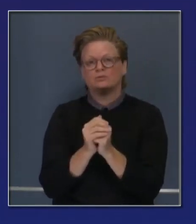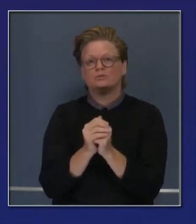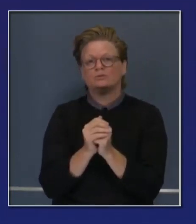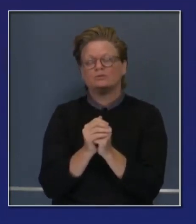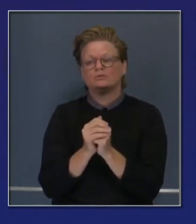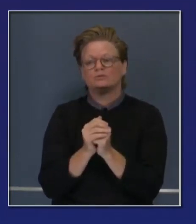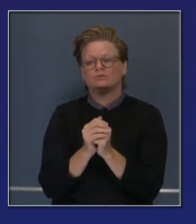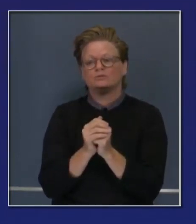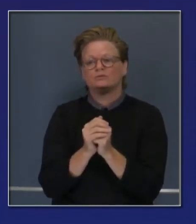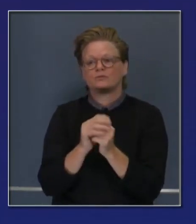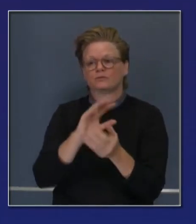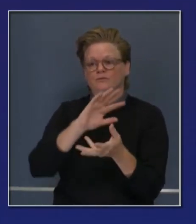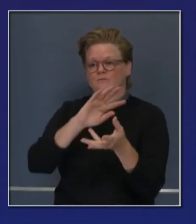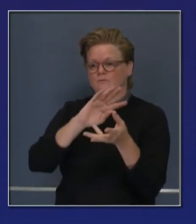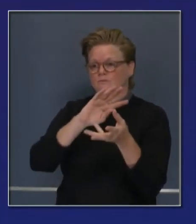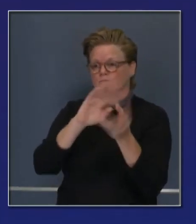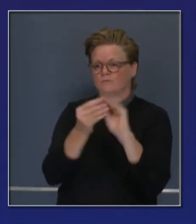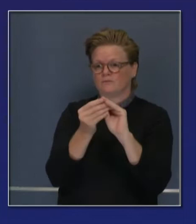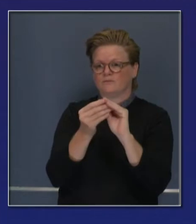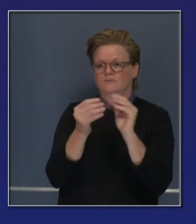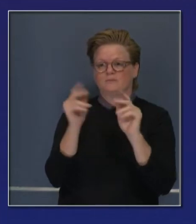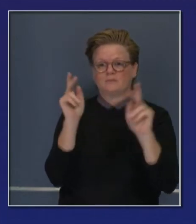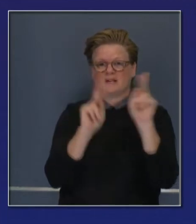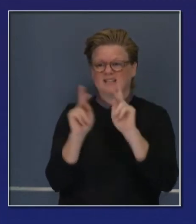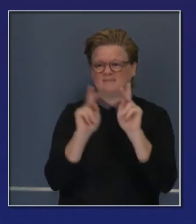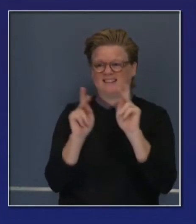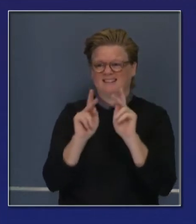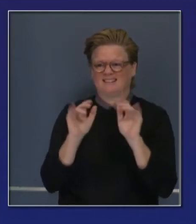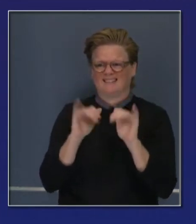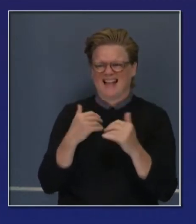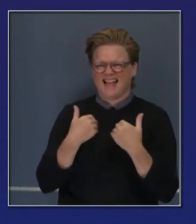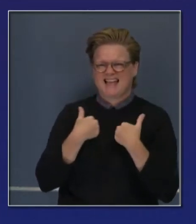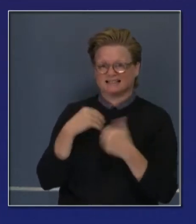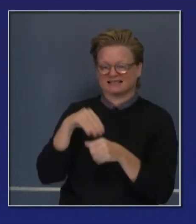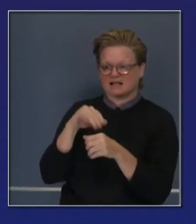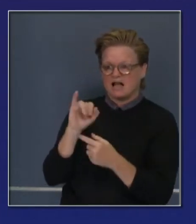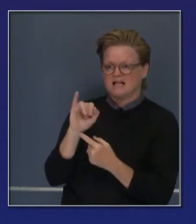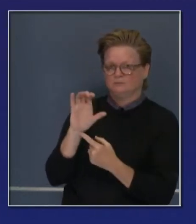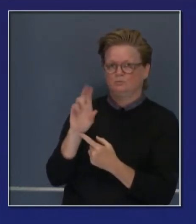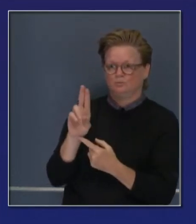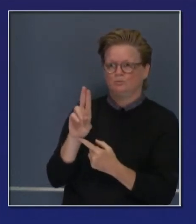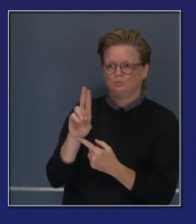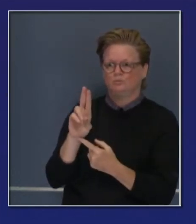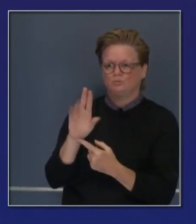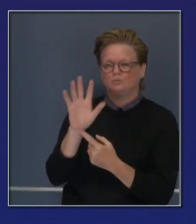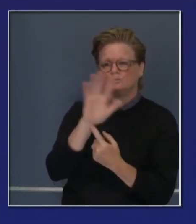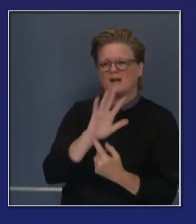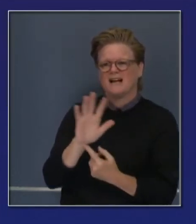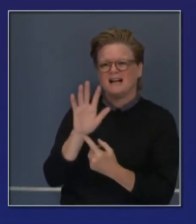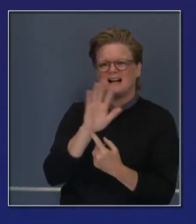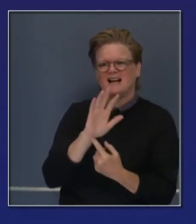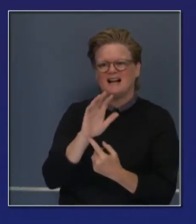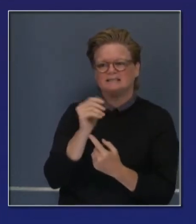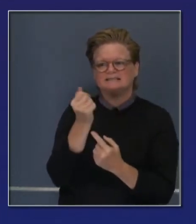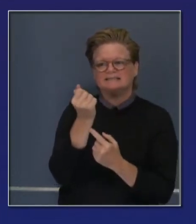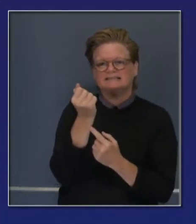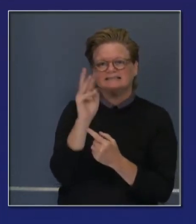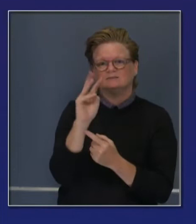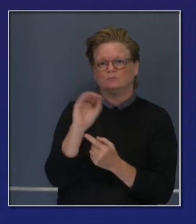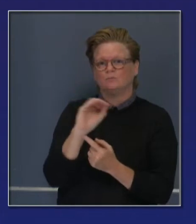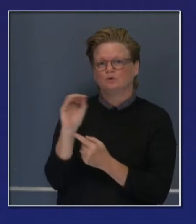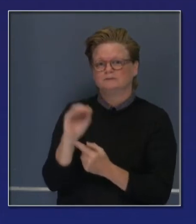patients with COVID-19 represented within our ICUs is about 16%. Again, that's dropped from